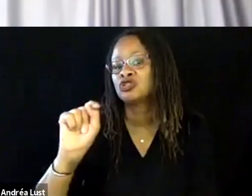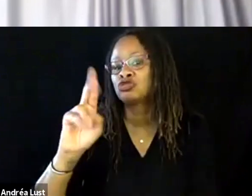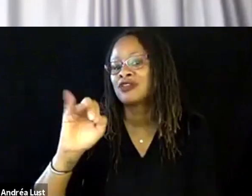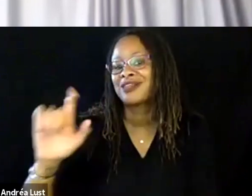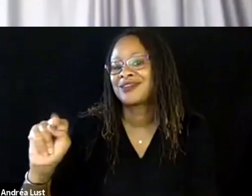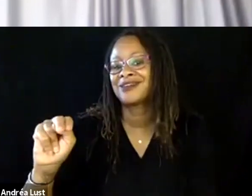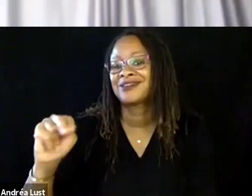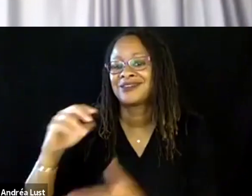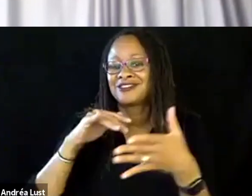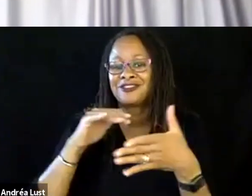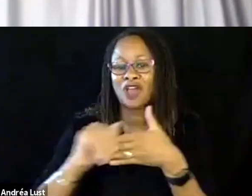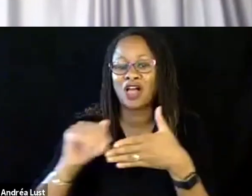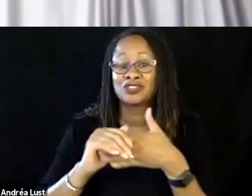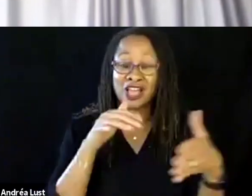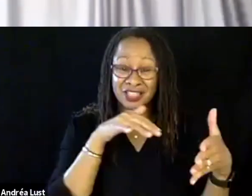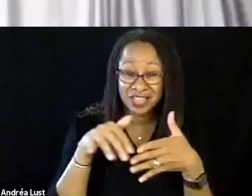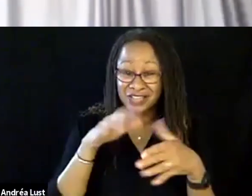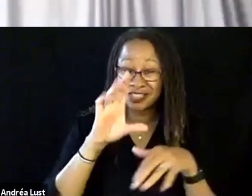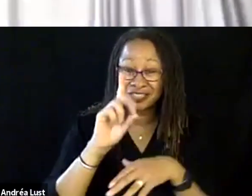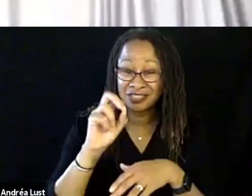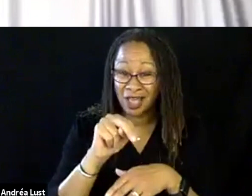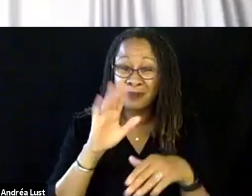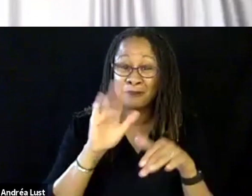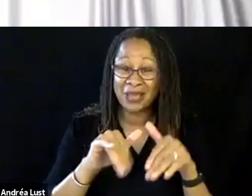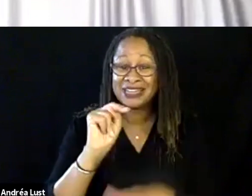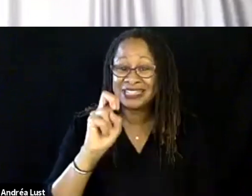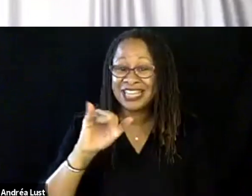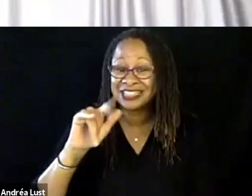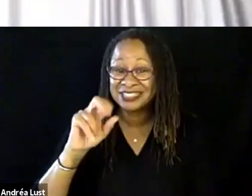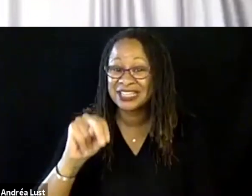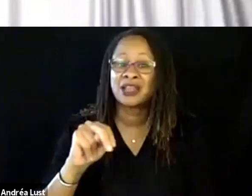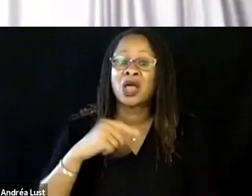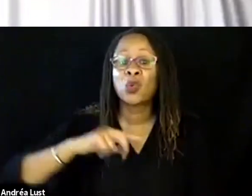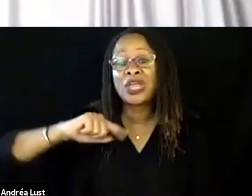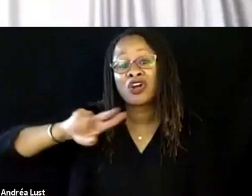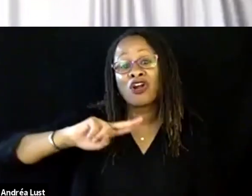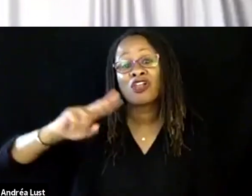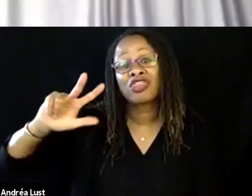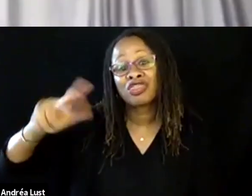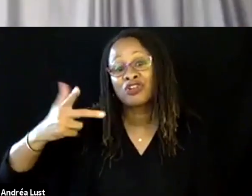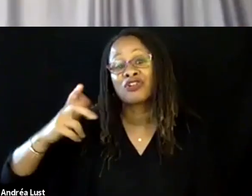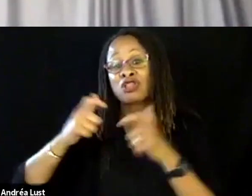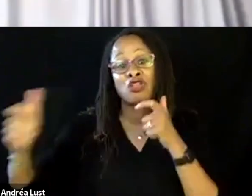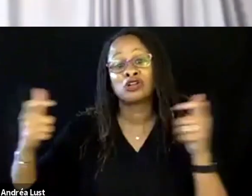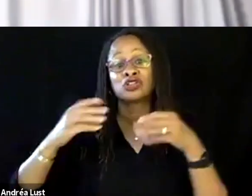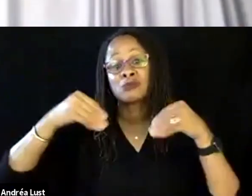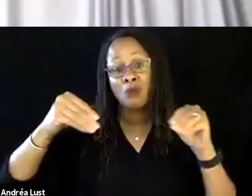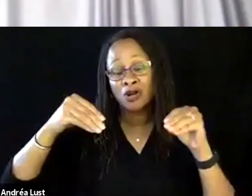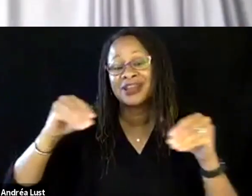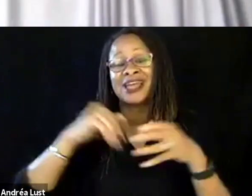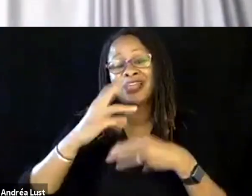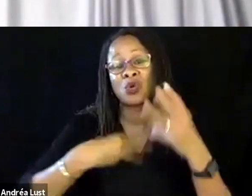was a study done by Nielsen, and the disability market, we are the third largest market in the world, worth over $1